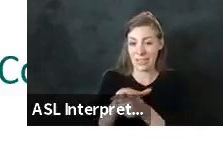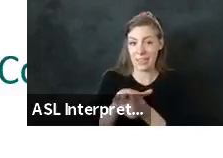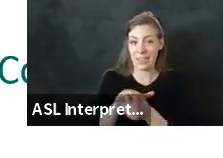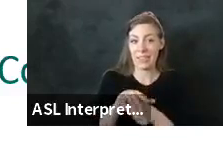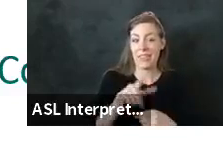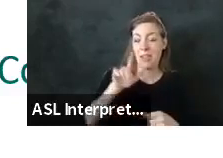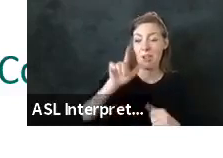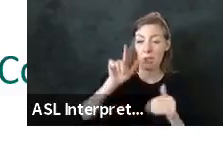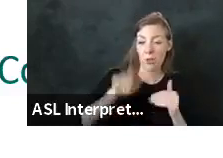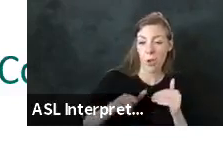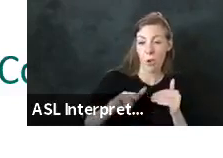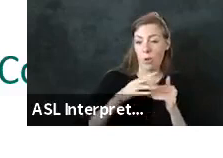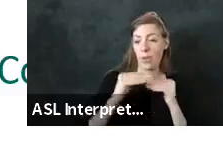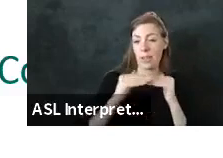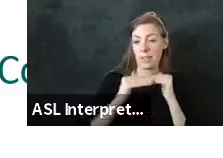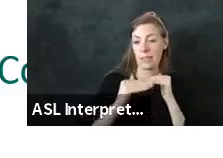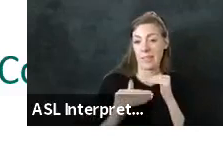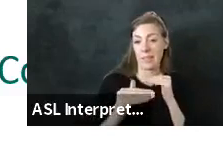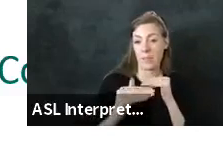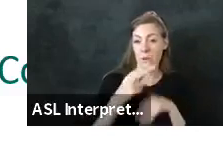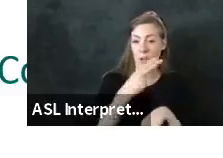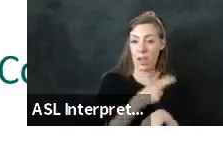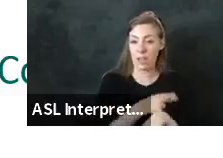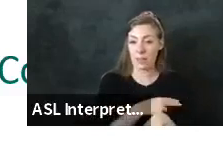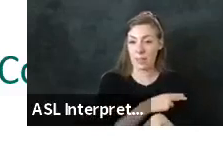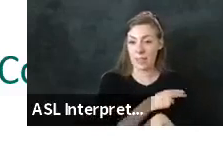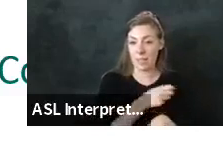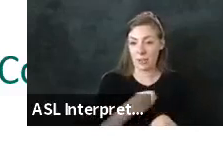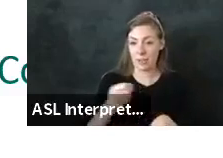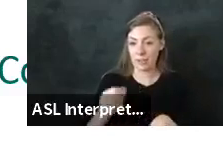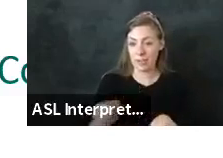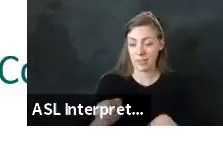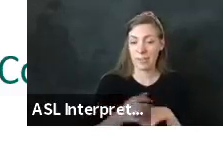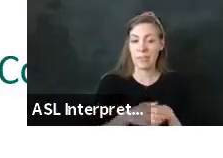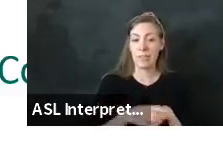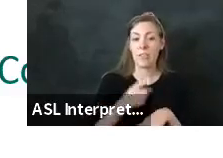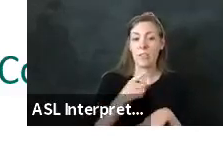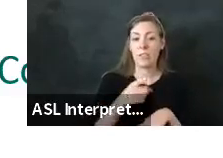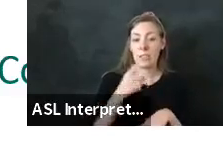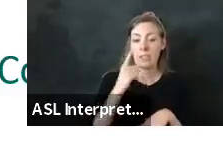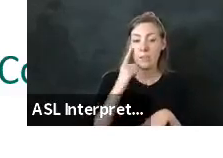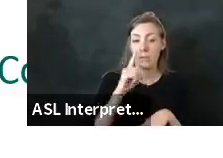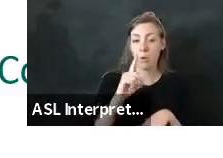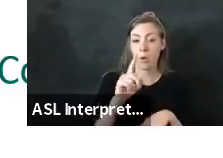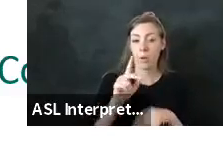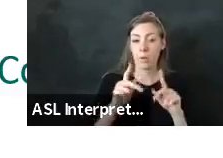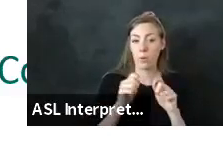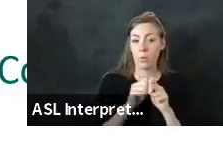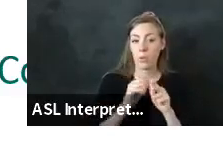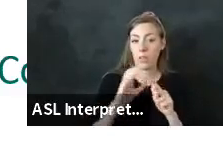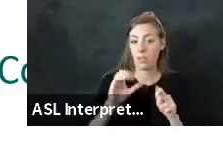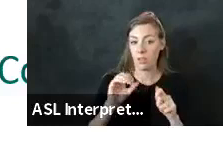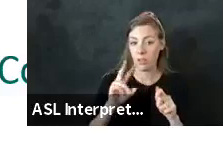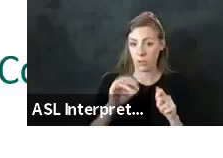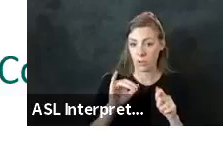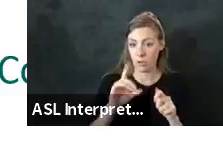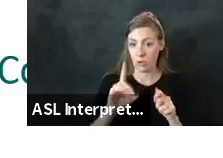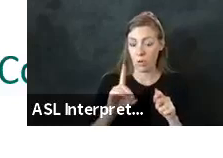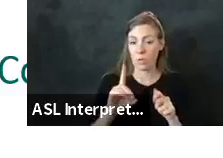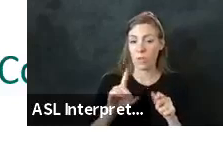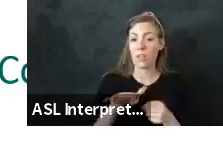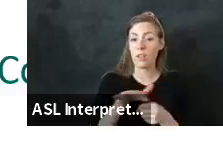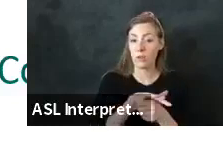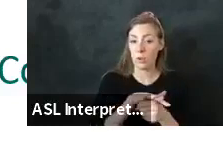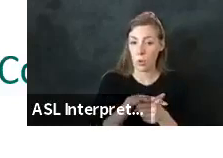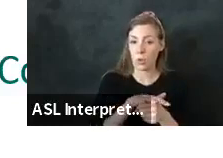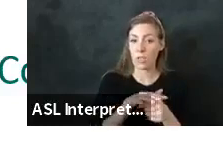and stable hospitalizations. And these are COVID-19 hospitalizations. And you can see that locally, these are